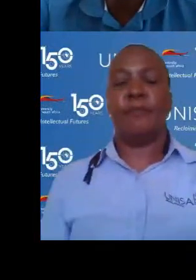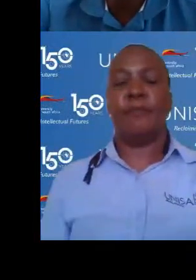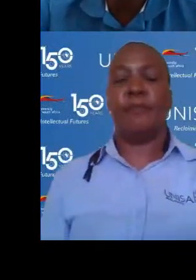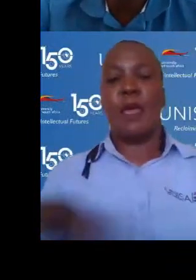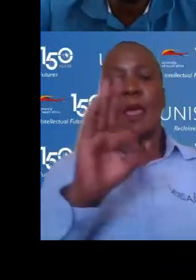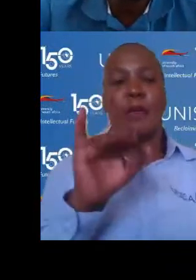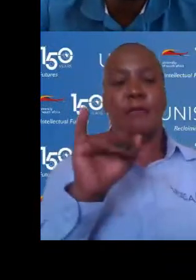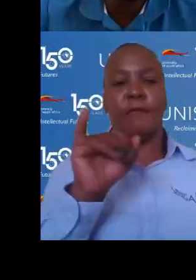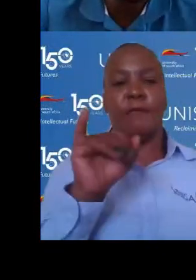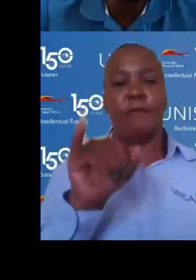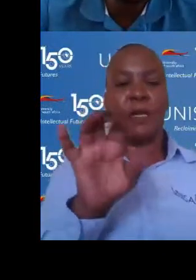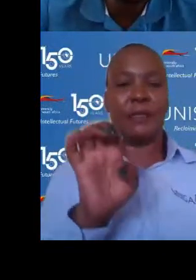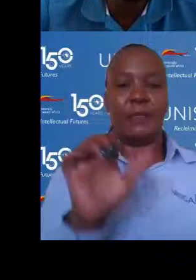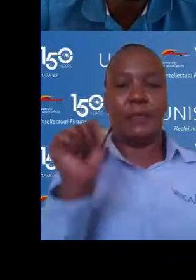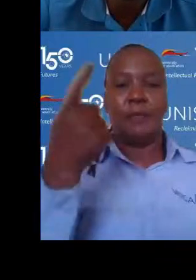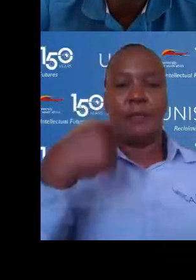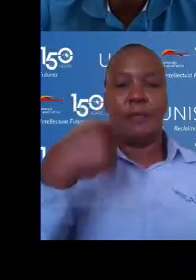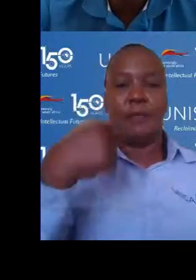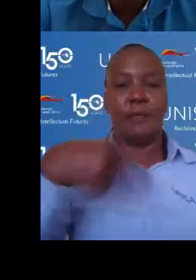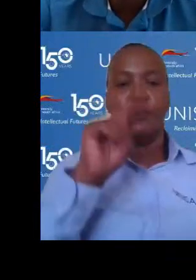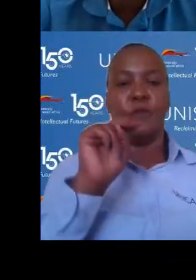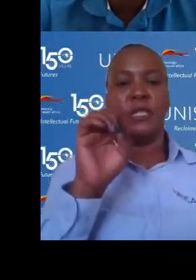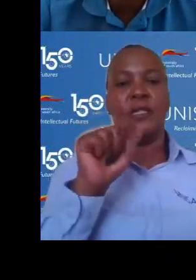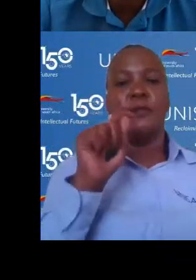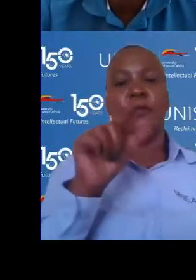unisa.ac.za, many of you are familiar with it.